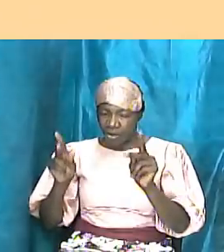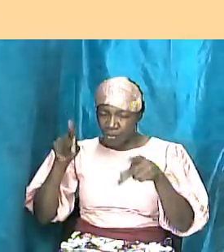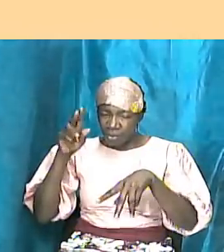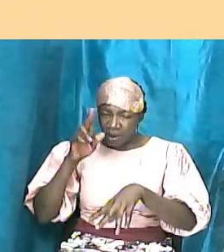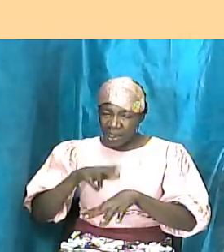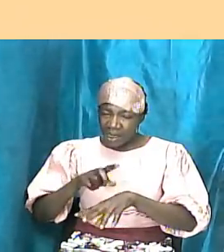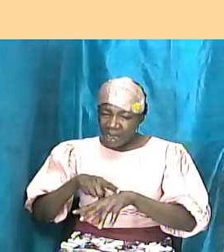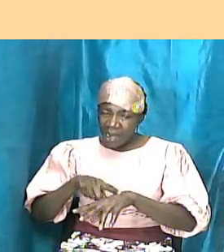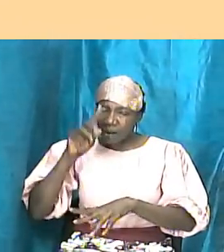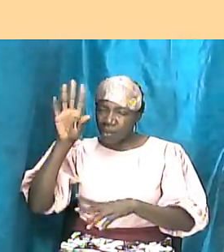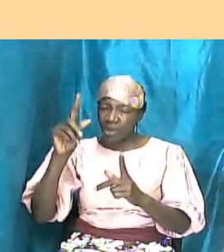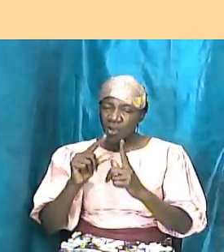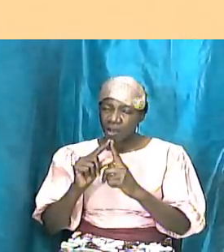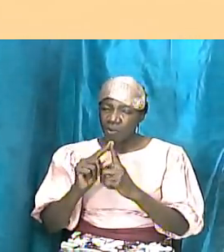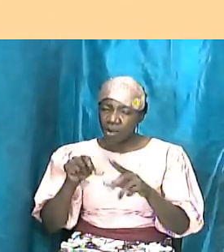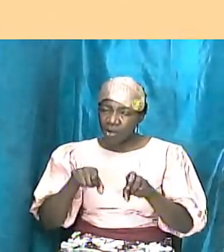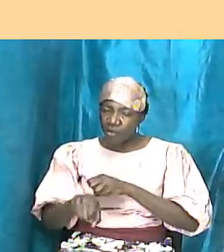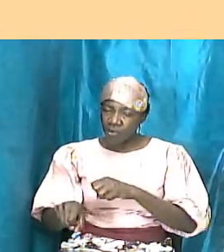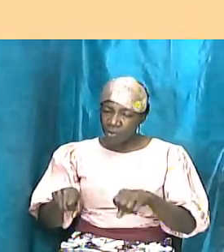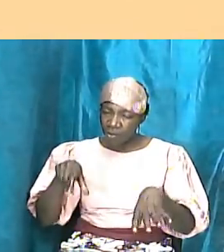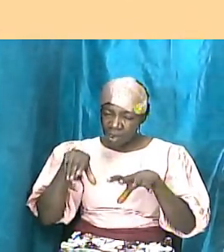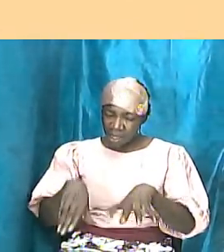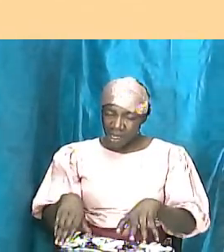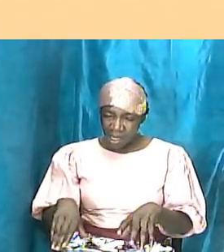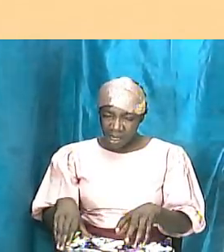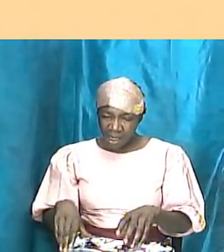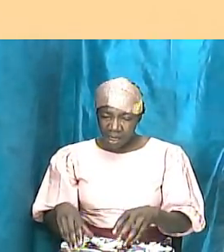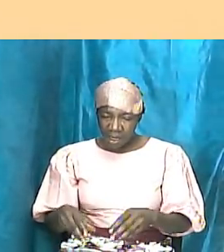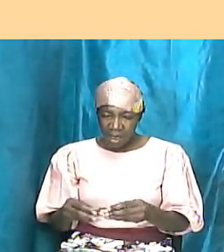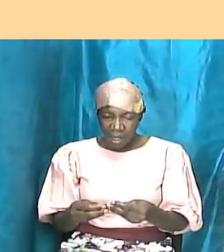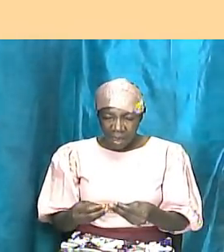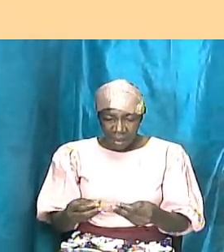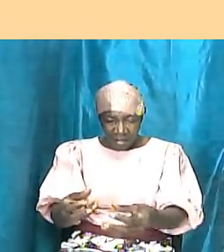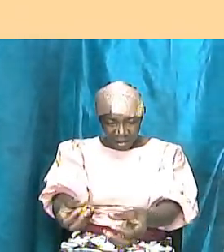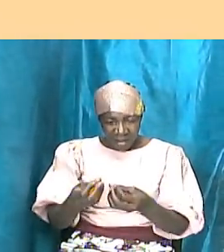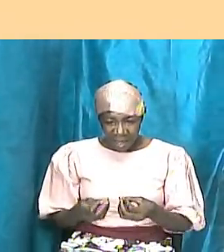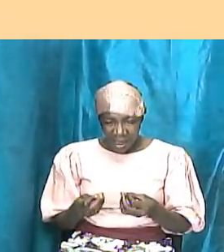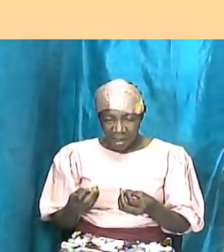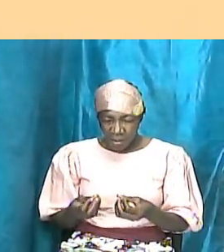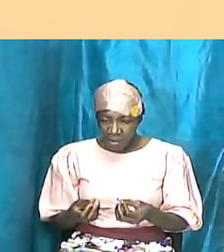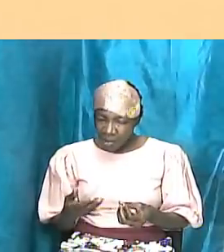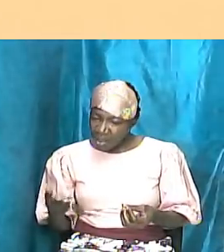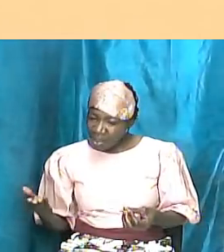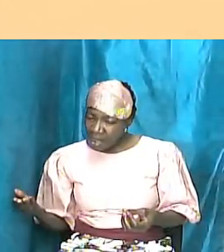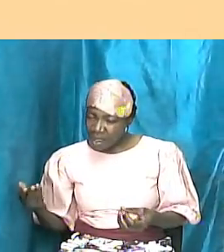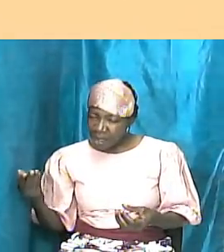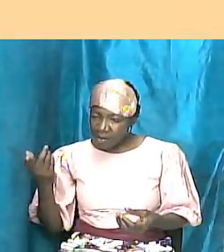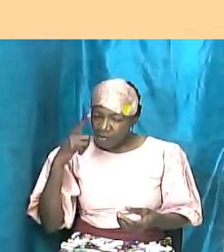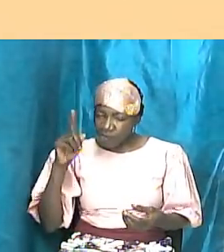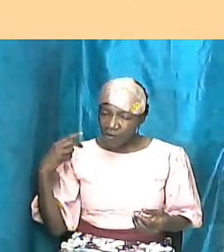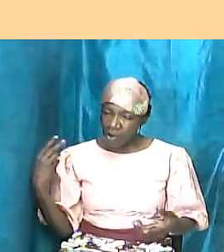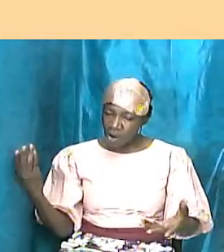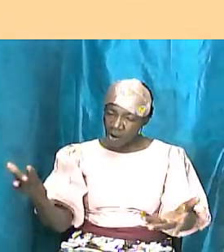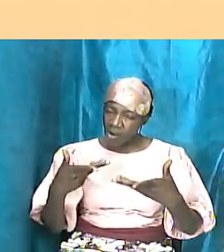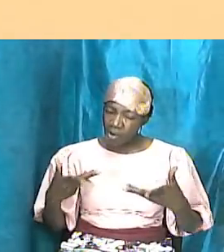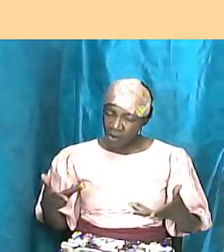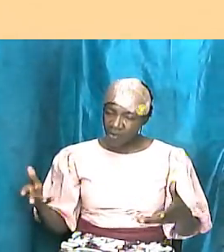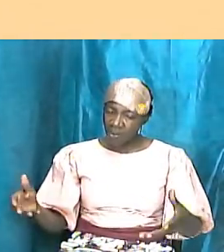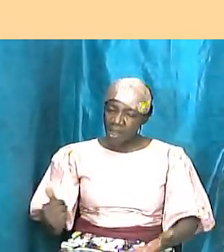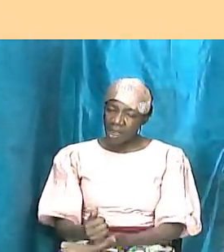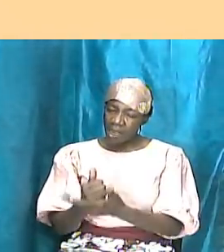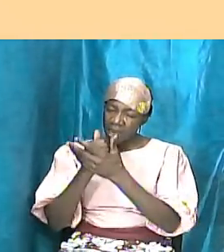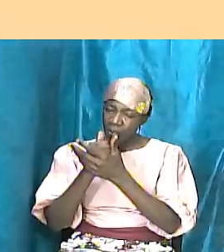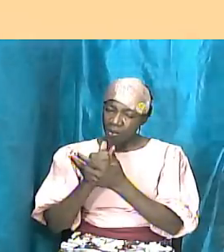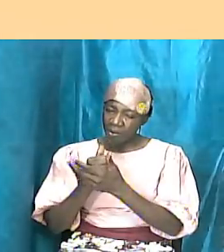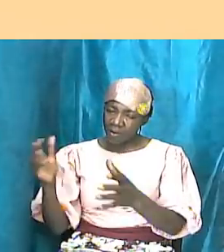time in your word so that we can extract some of the gems that are there for us. Lord, help us to take the time